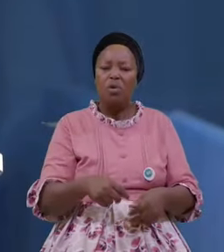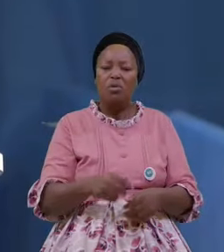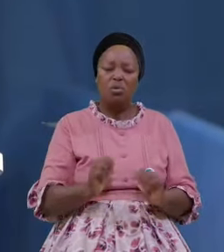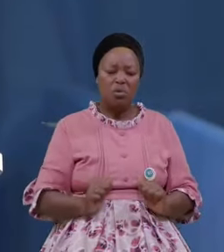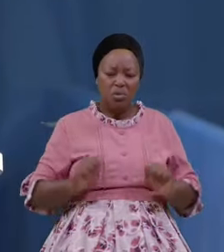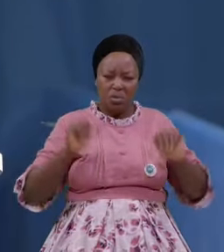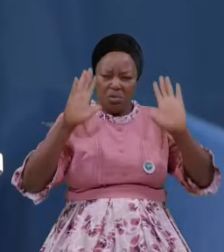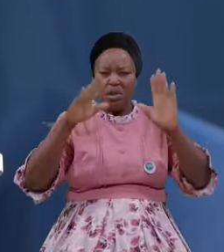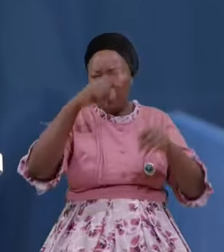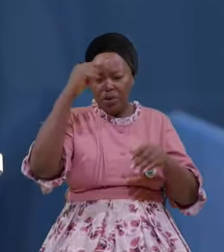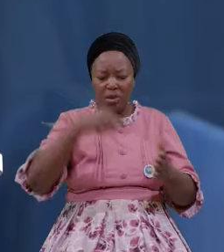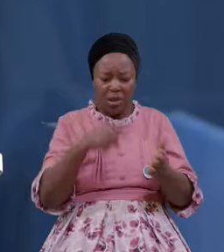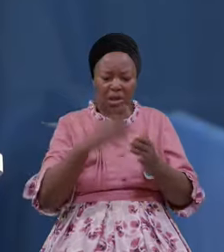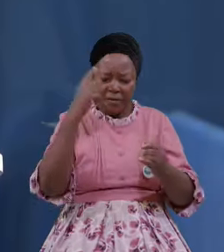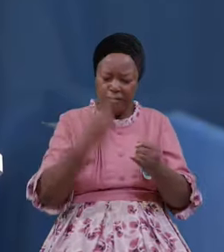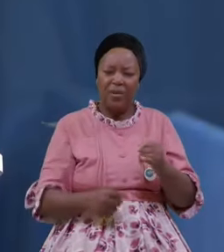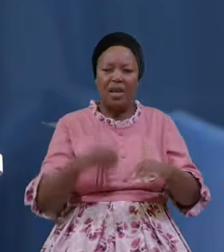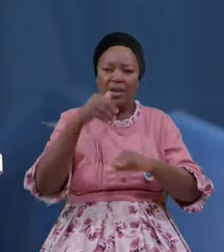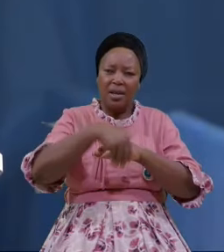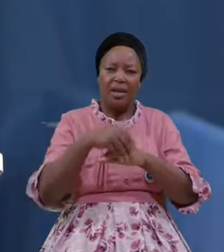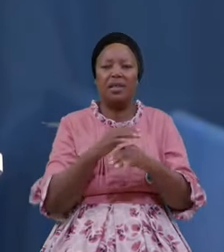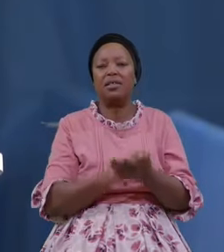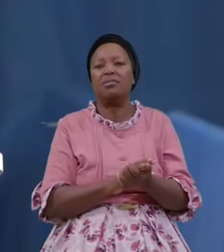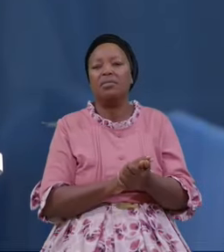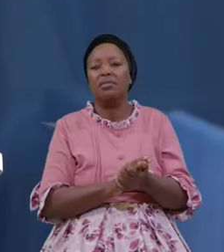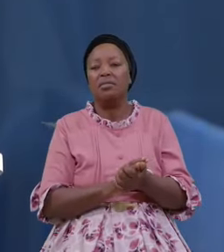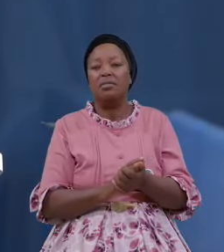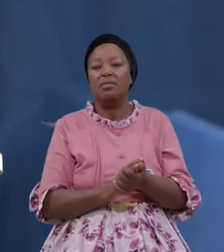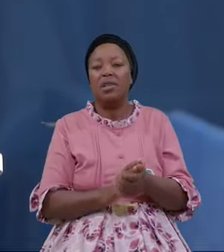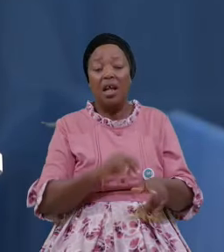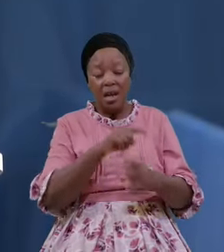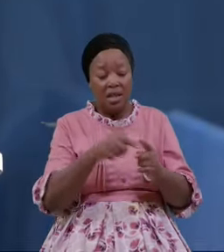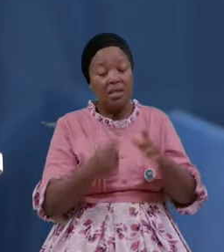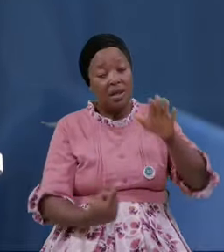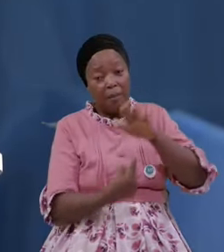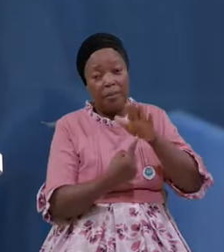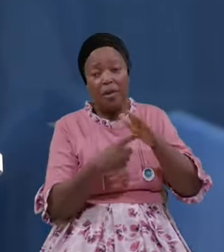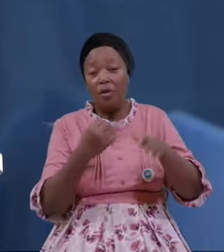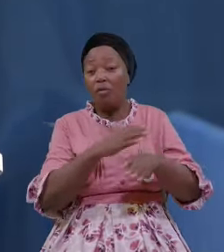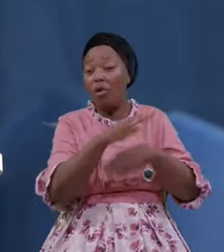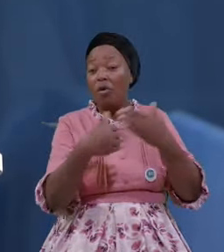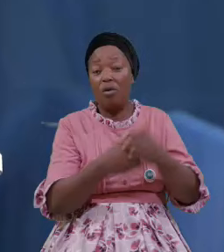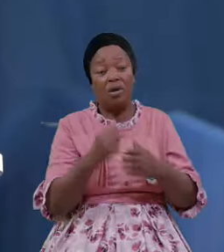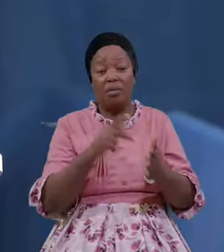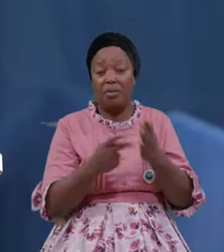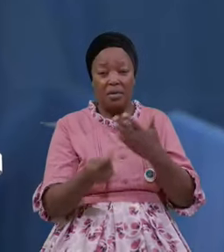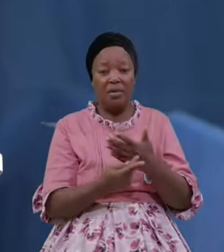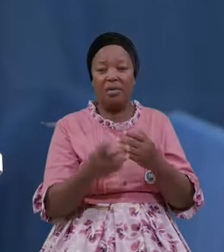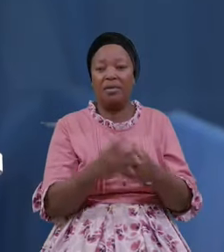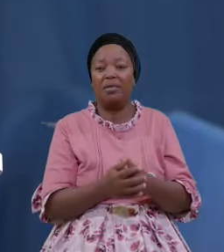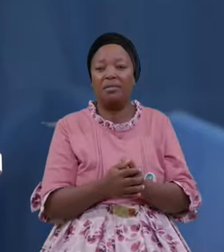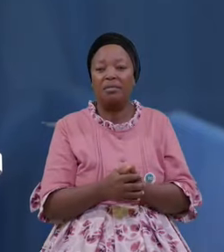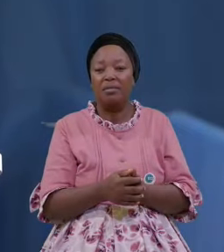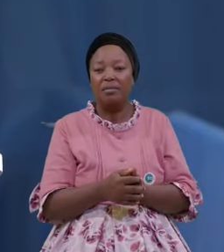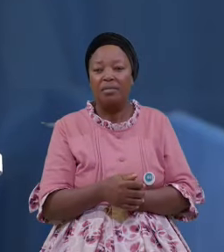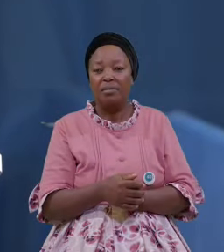is the epilogue, the grand finale for Ukare Taraba State.